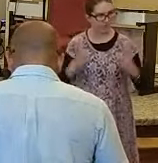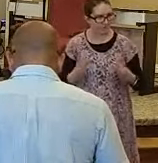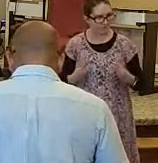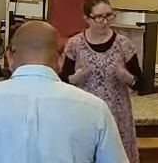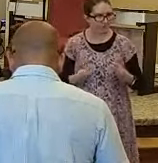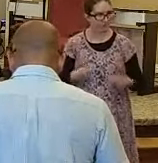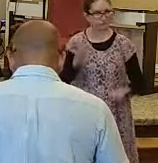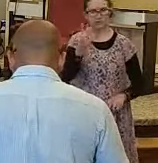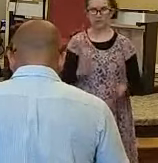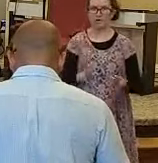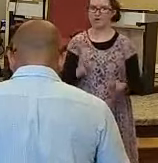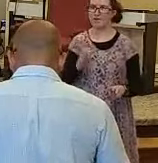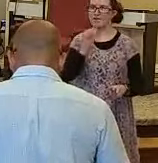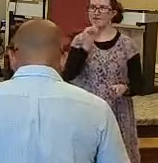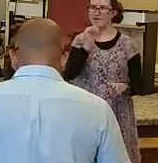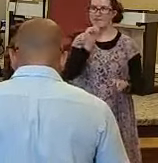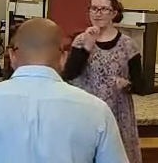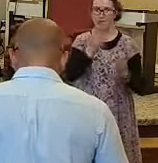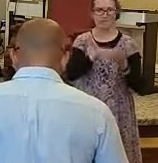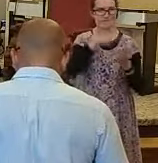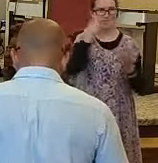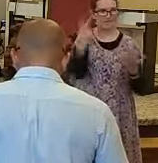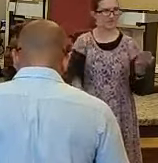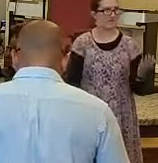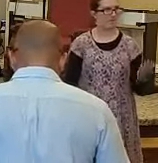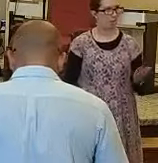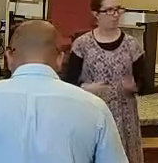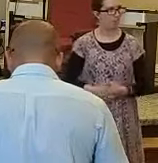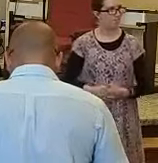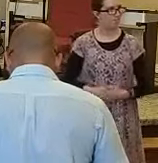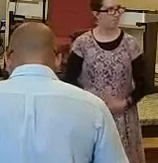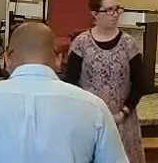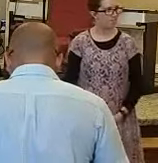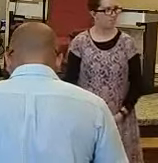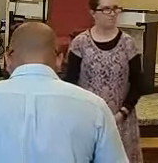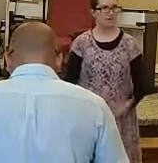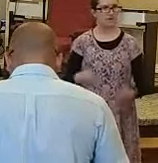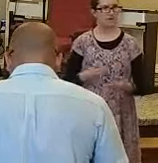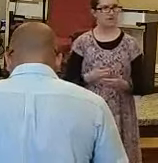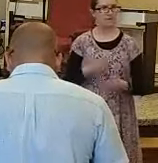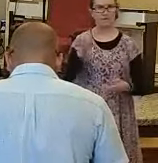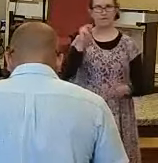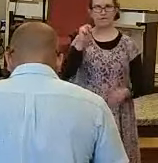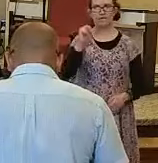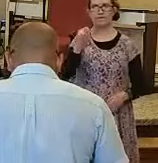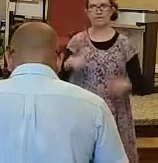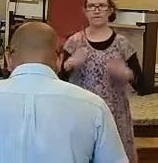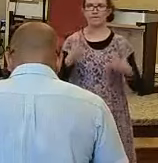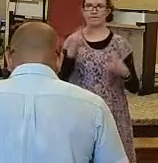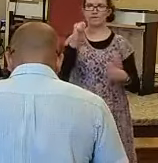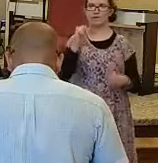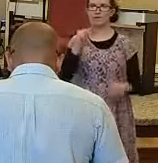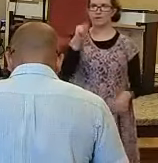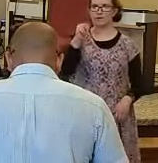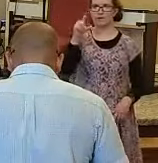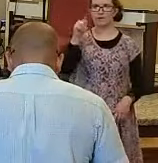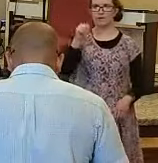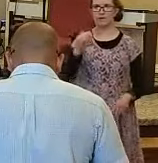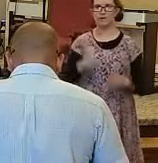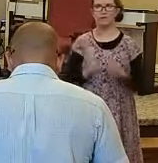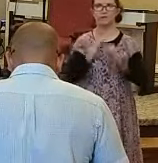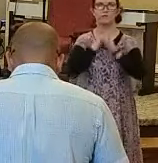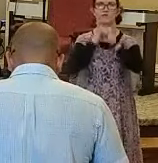weary. They shall walk and not faint. Hallelujah. The New Living Translation says it this way. Those